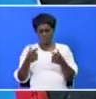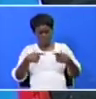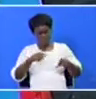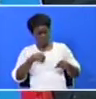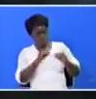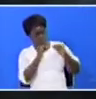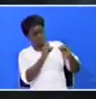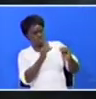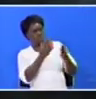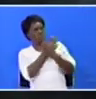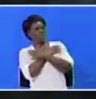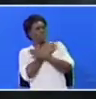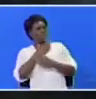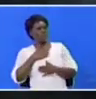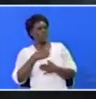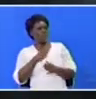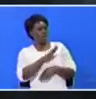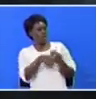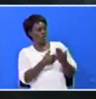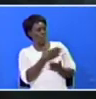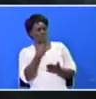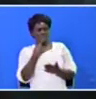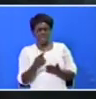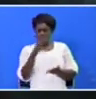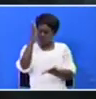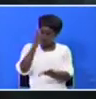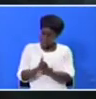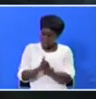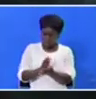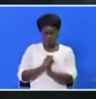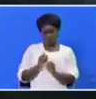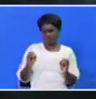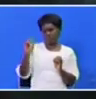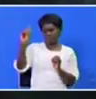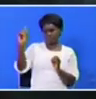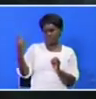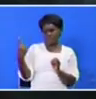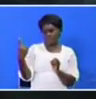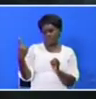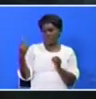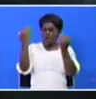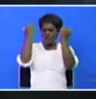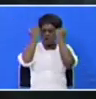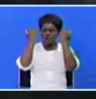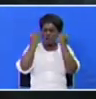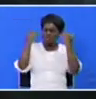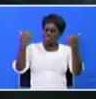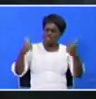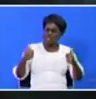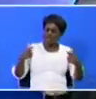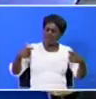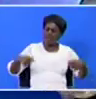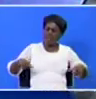my friend here, because all that he has said is not even factually true. First of all, the courts have never allowed